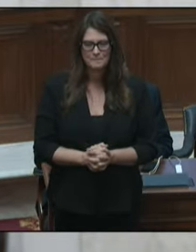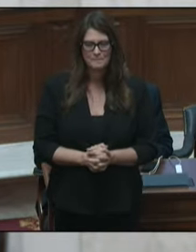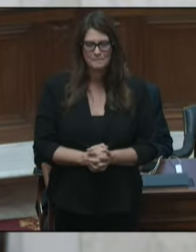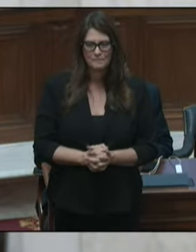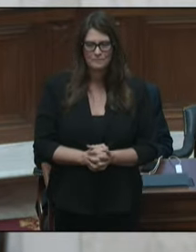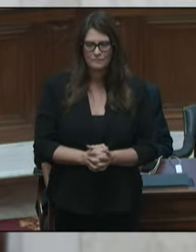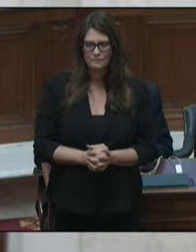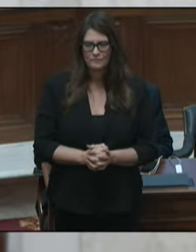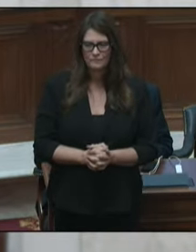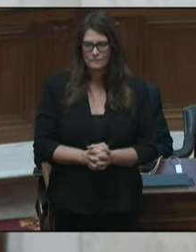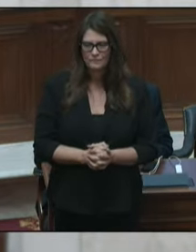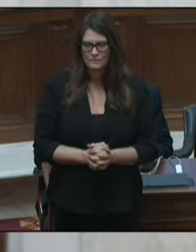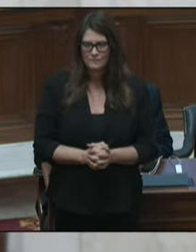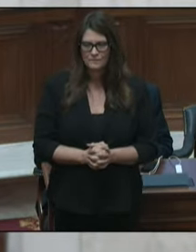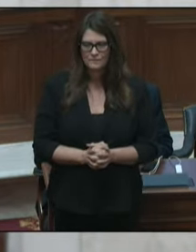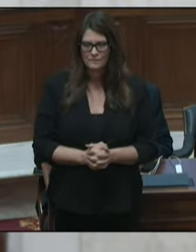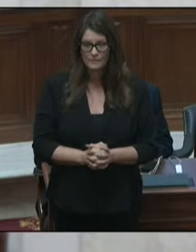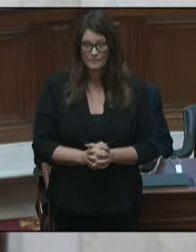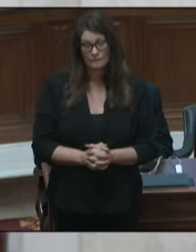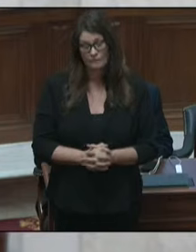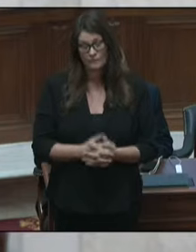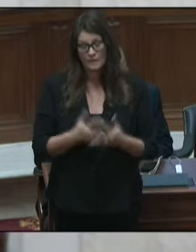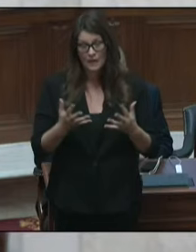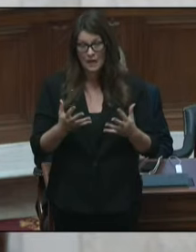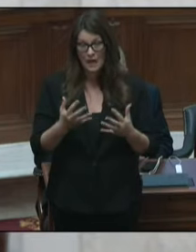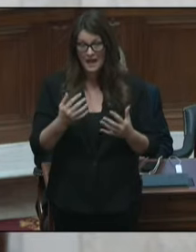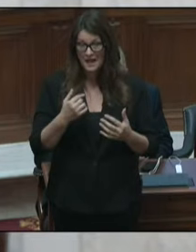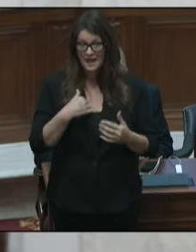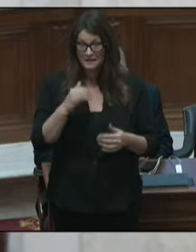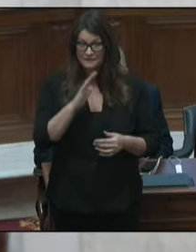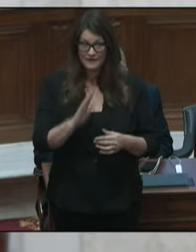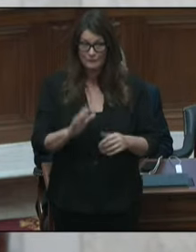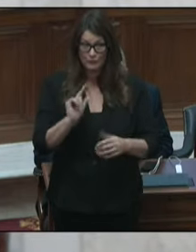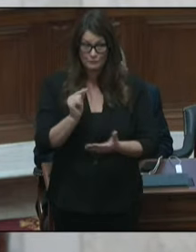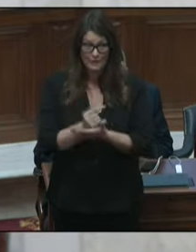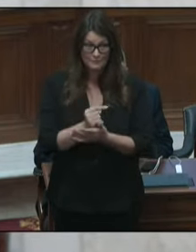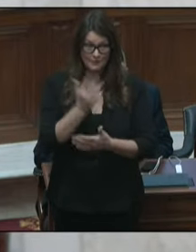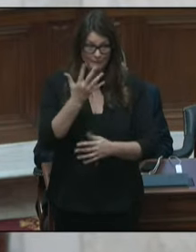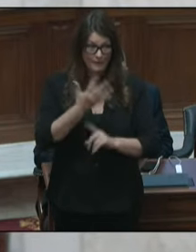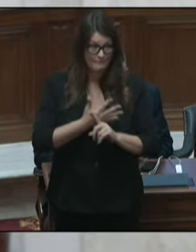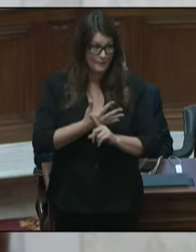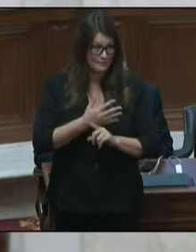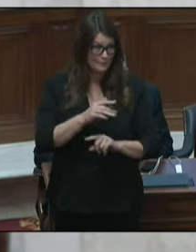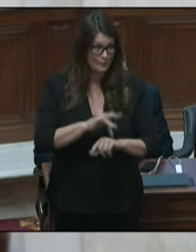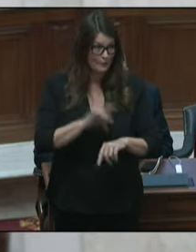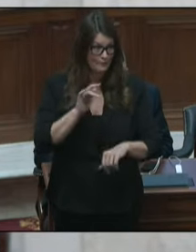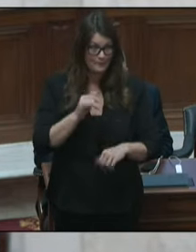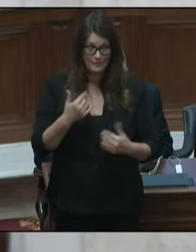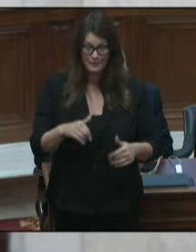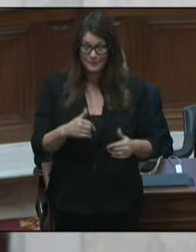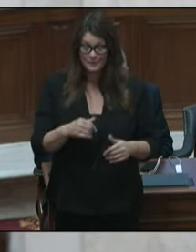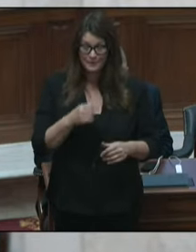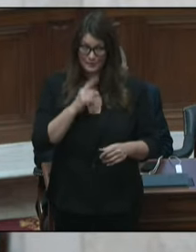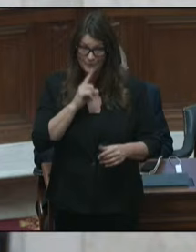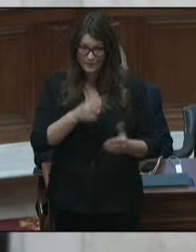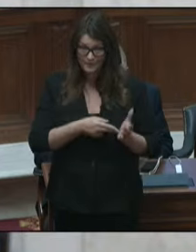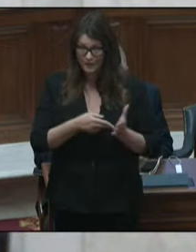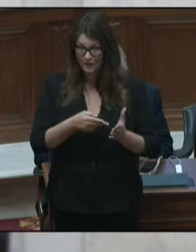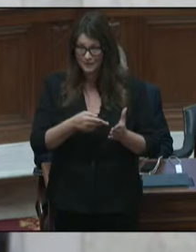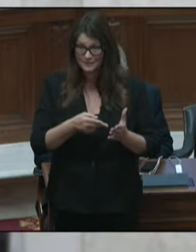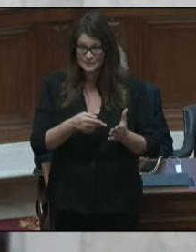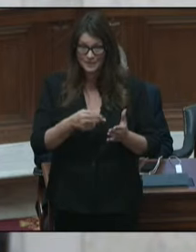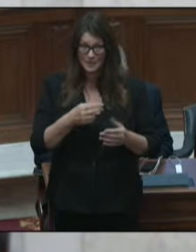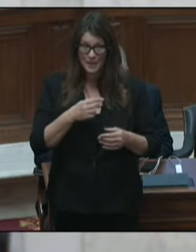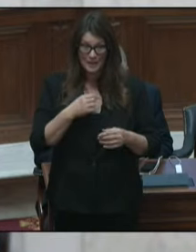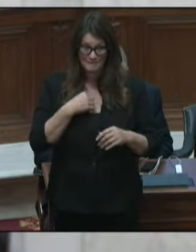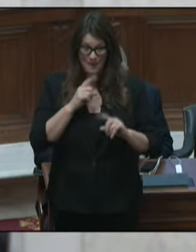You know, I can't ever say I graduated 5 months early. To be perfectly honest, when a lot of